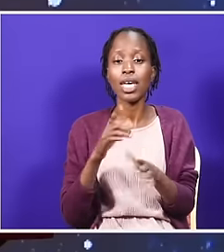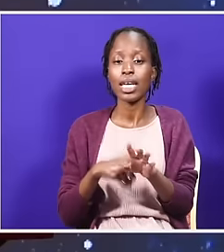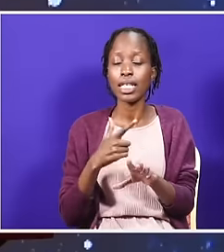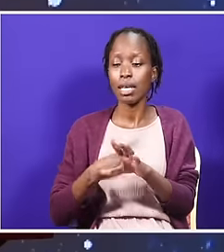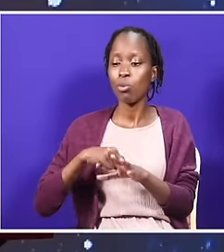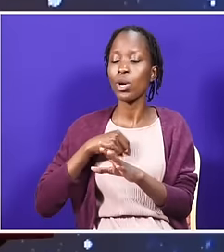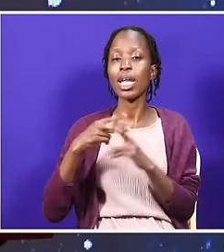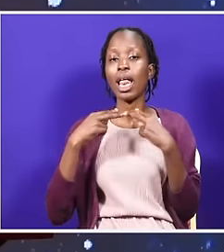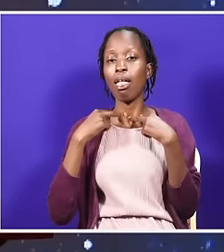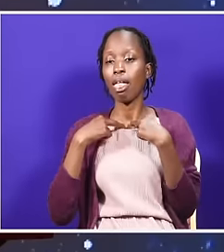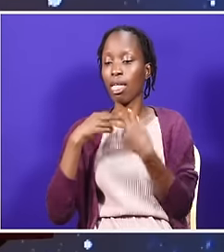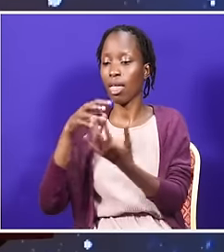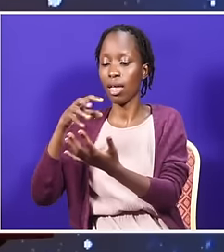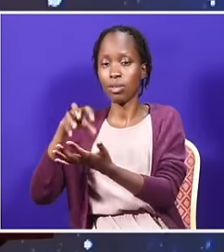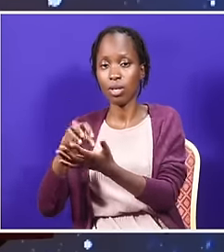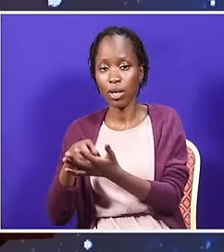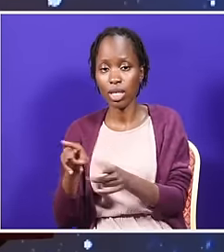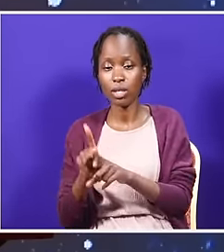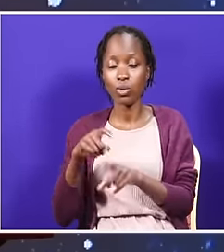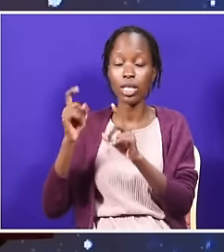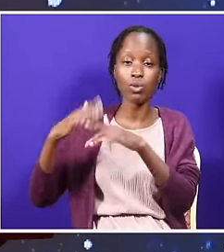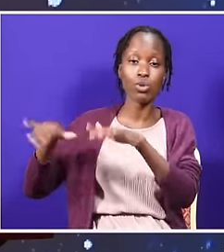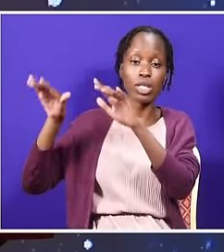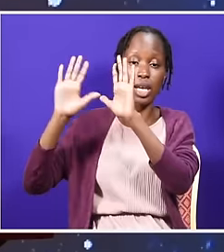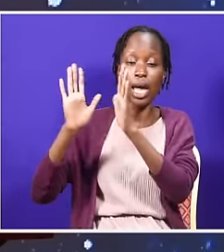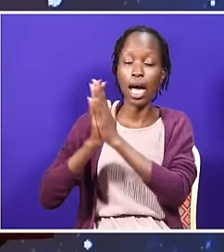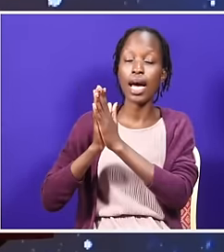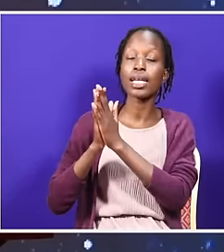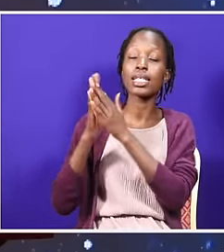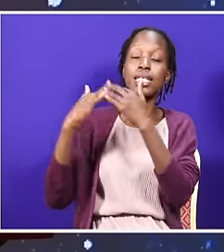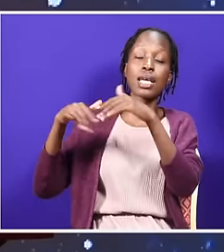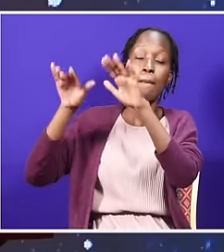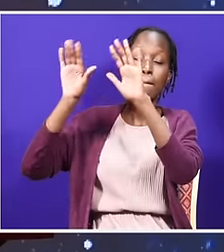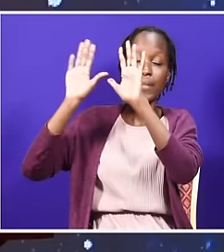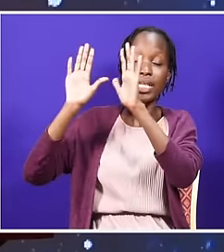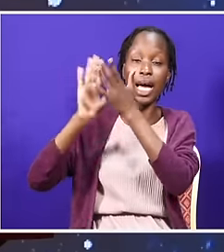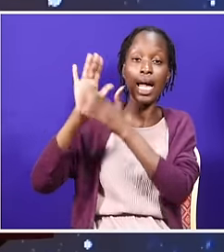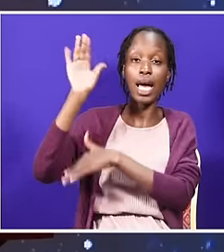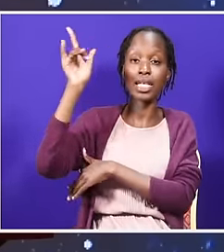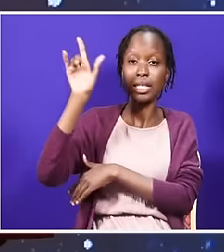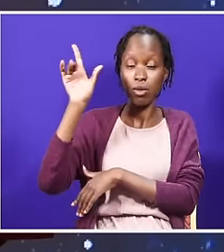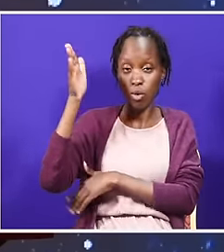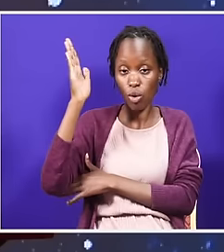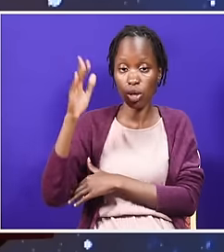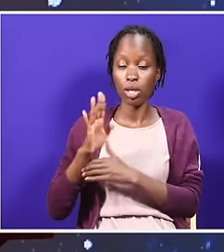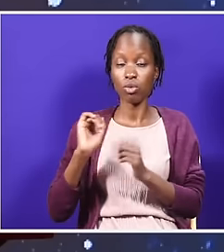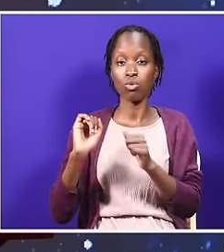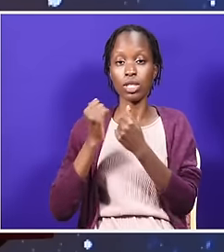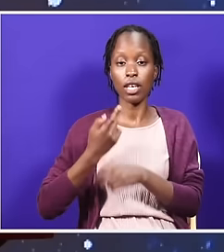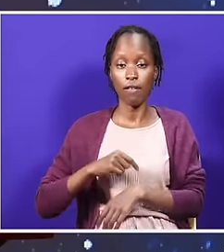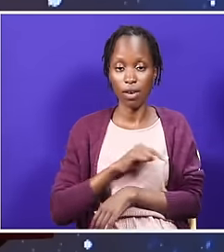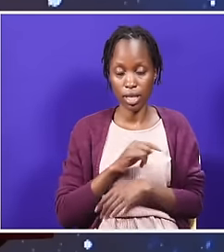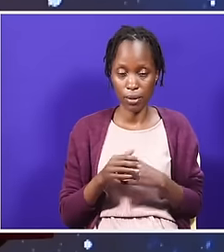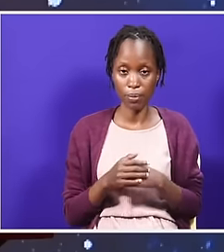gun barrel is facing us, we just surrender and we submit and we ask God to be the one to save